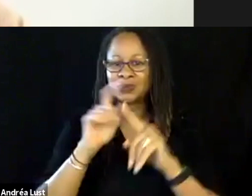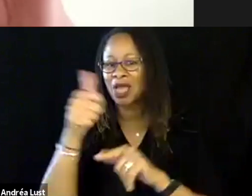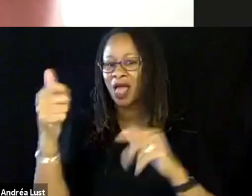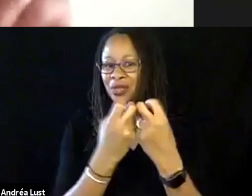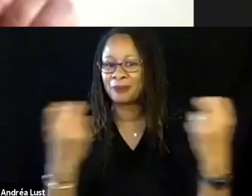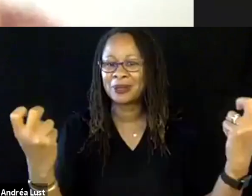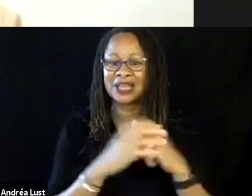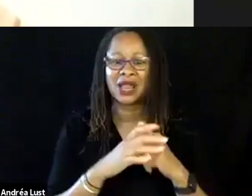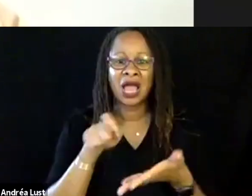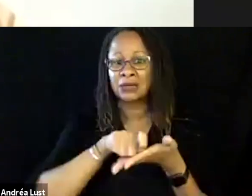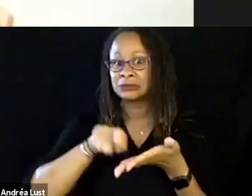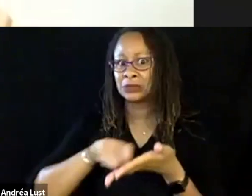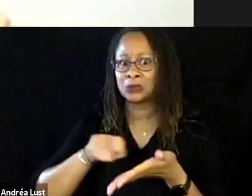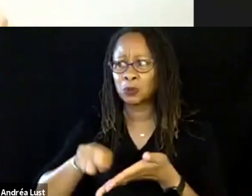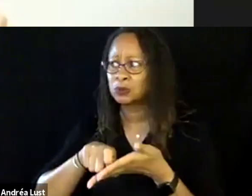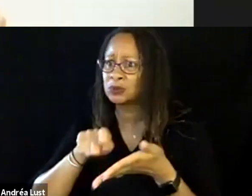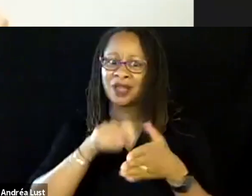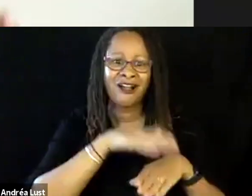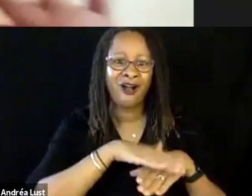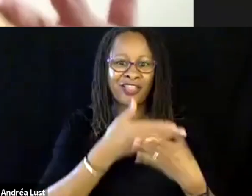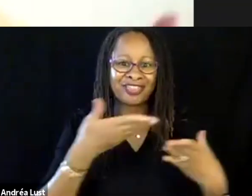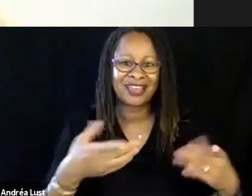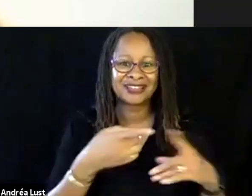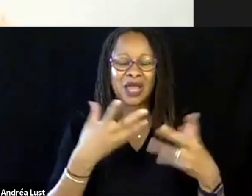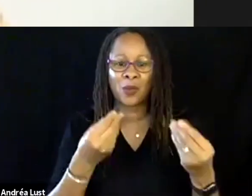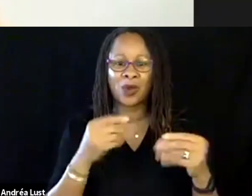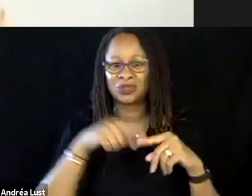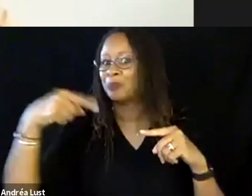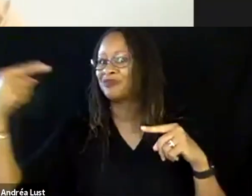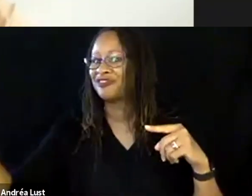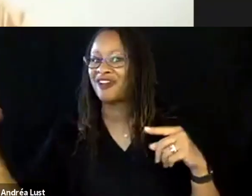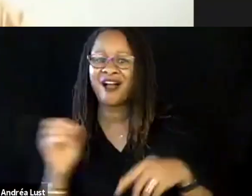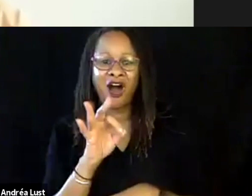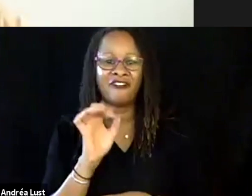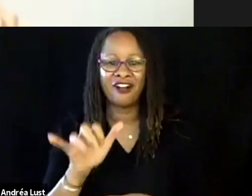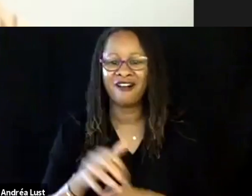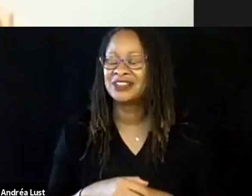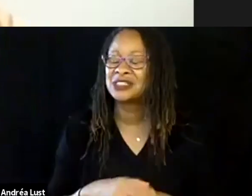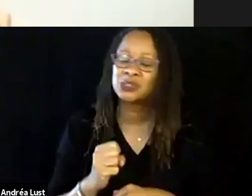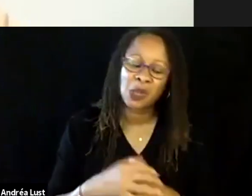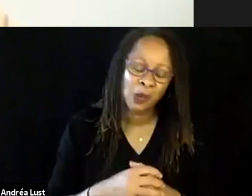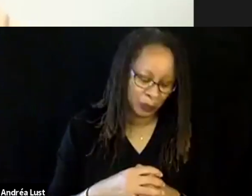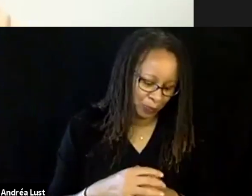And I was taking notes on things that I wanted to spin off of. But yeah, I mean,